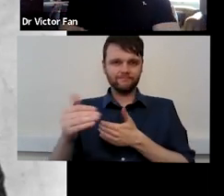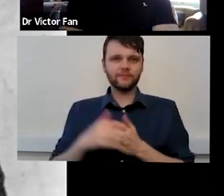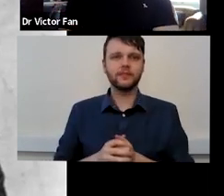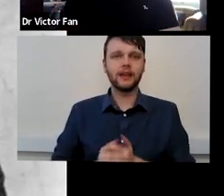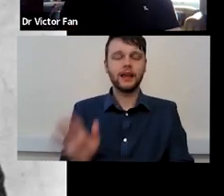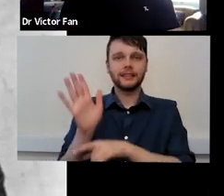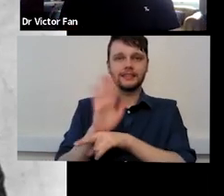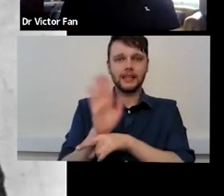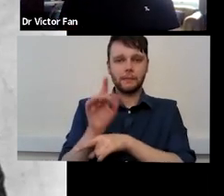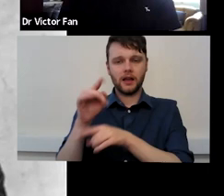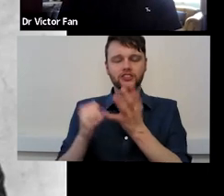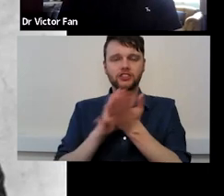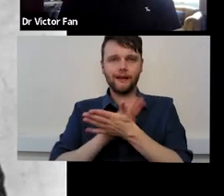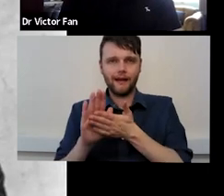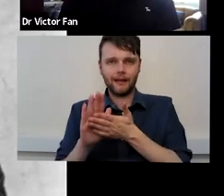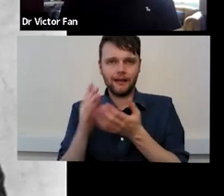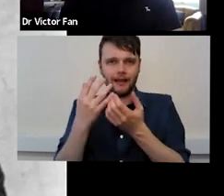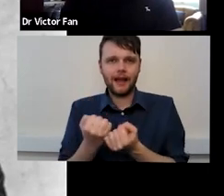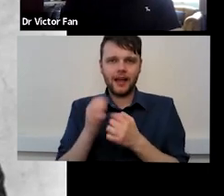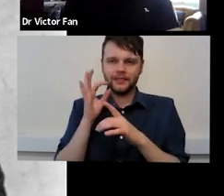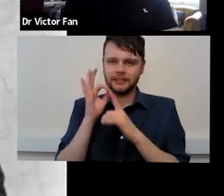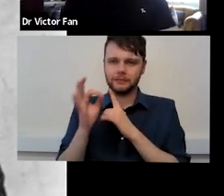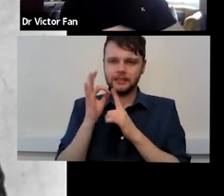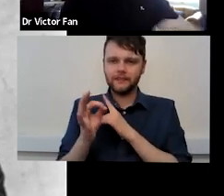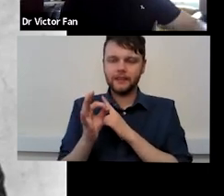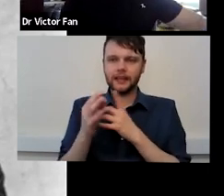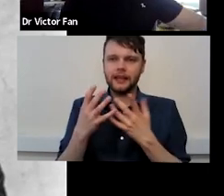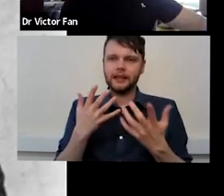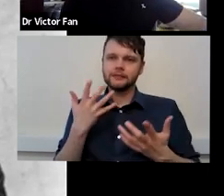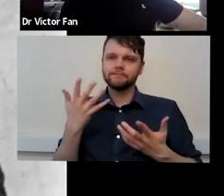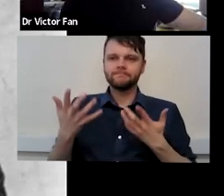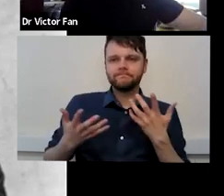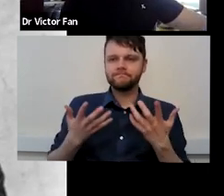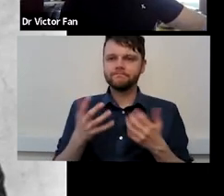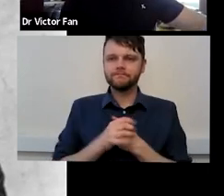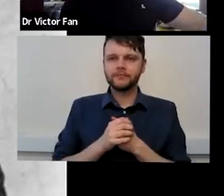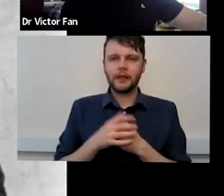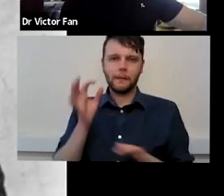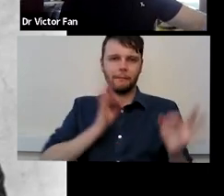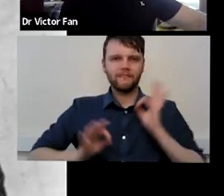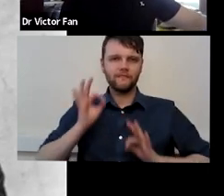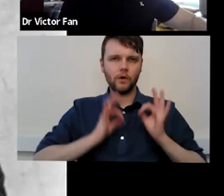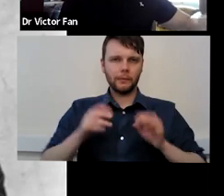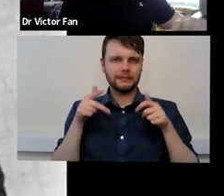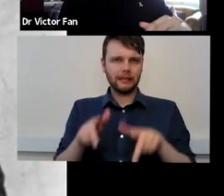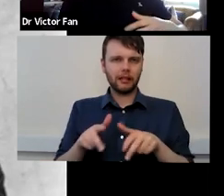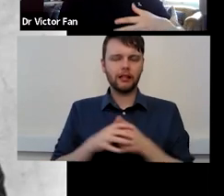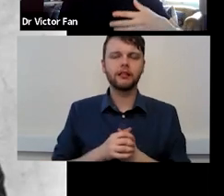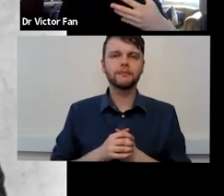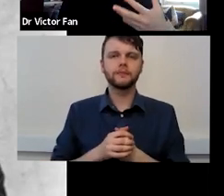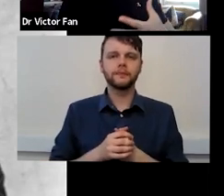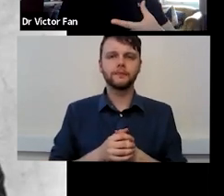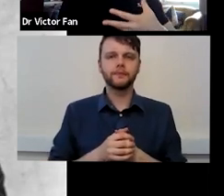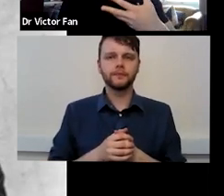in Shanghai featured a particular kind of performance. And you